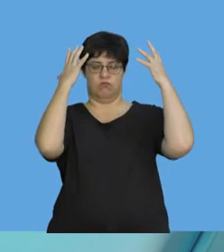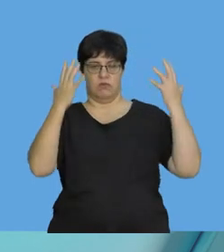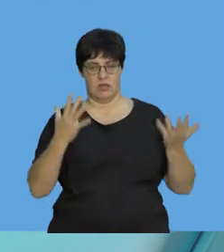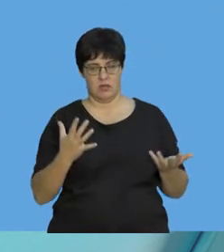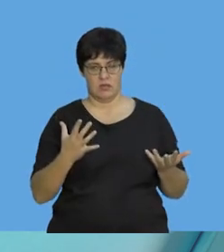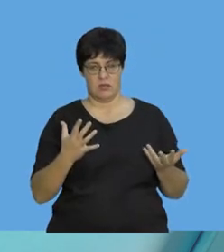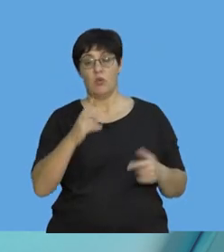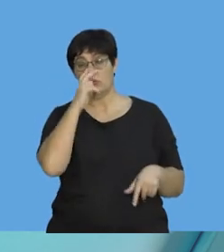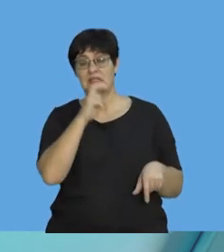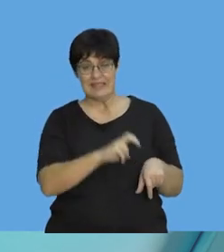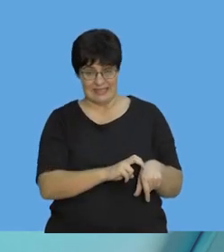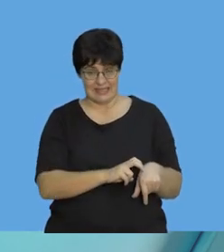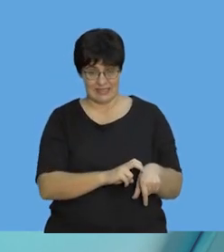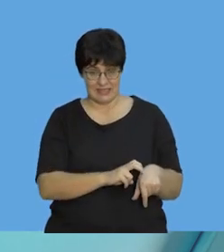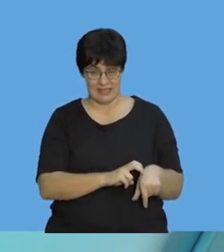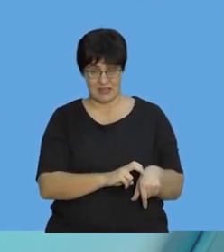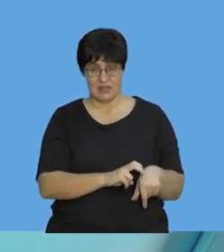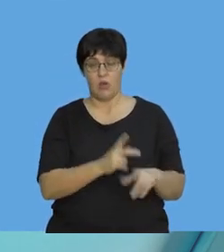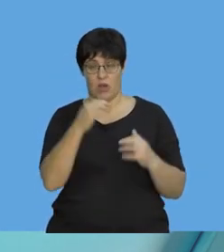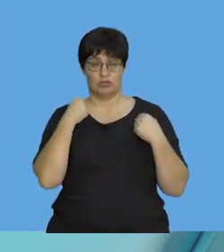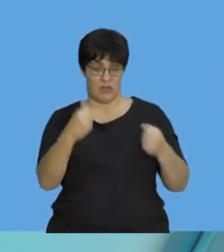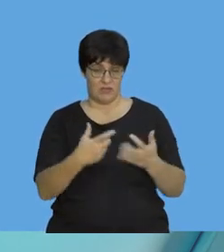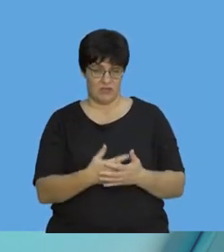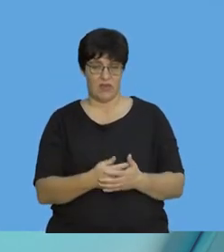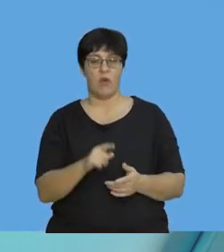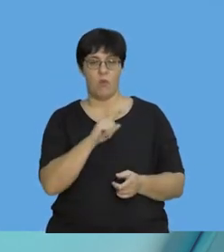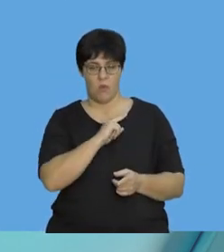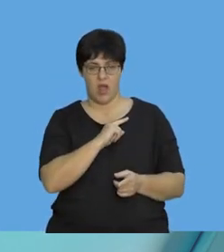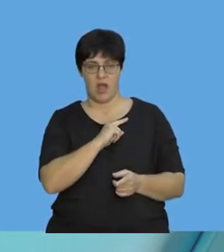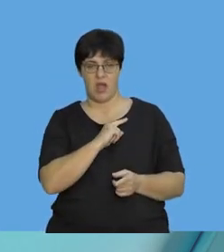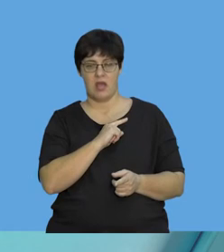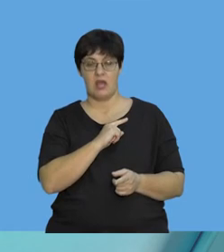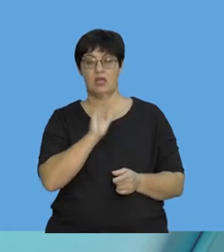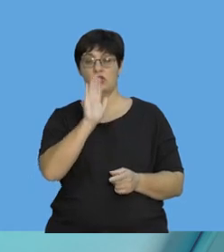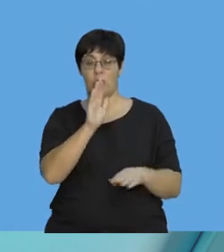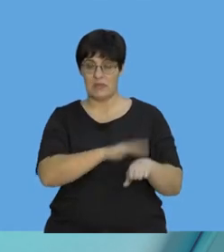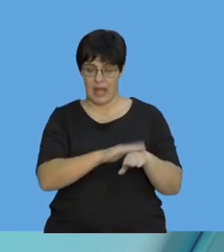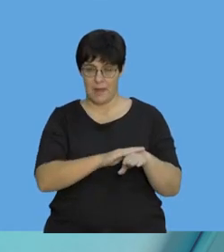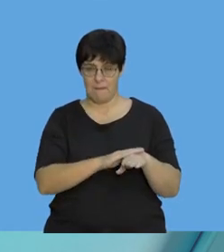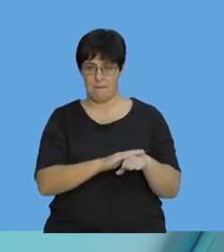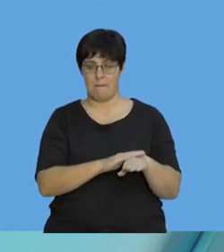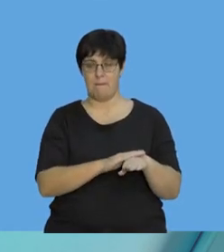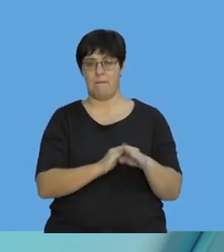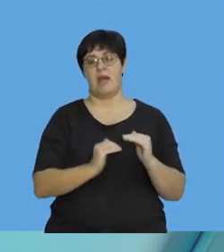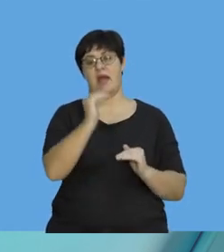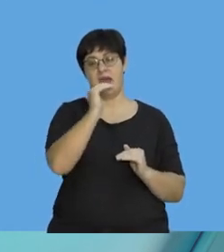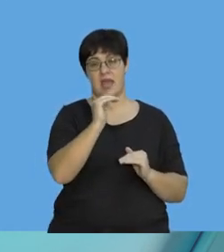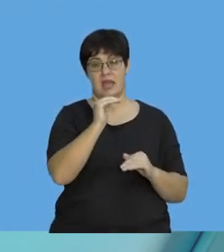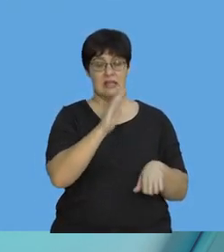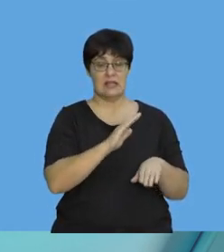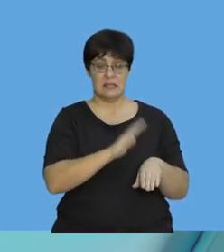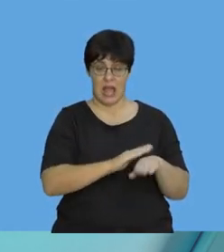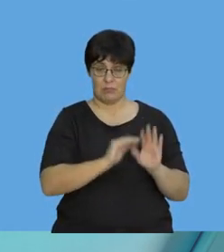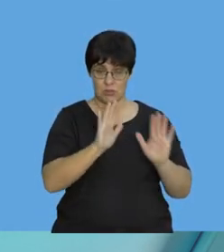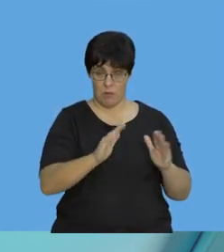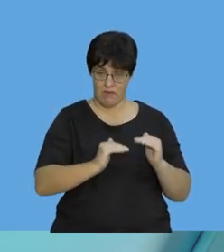airbags, all of which you need to have when you're driving because they increase the stopping time. And if we